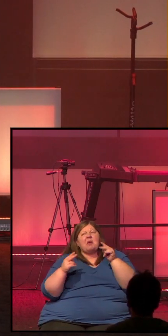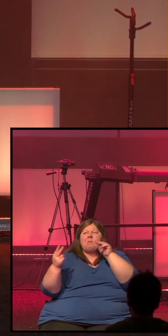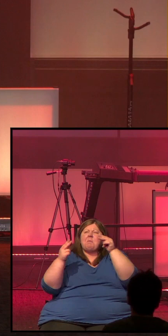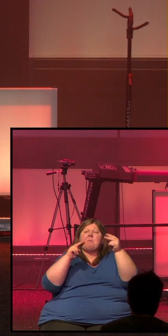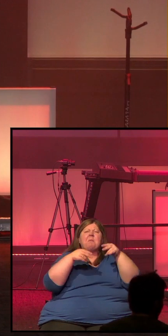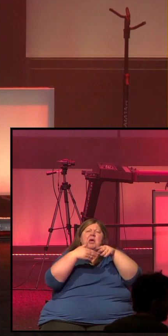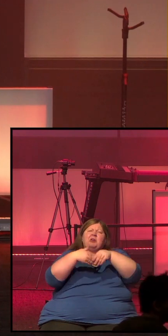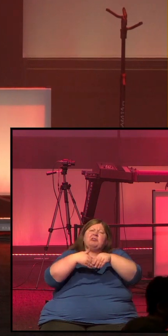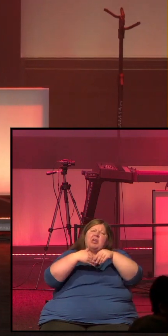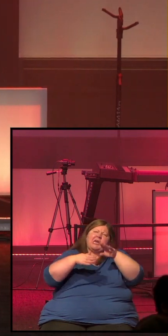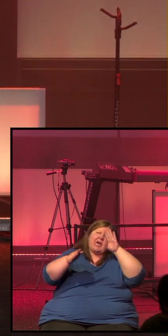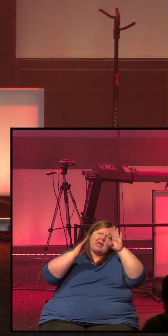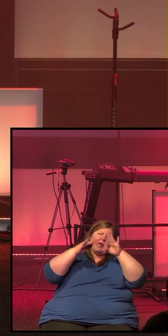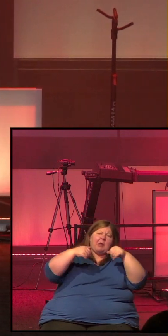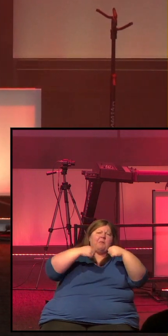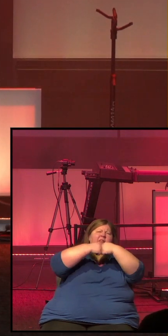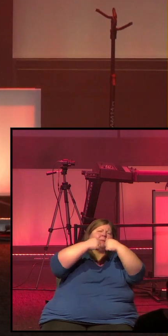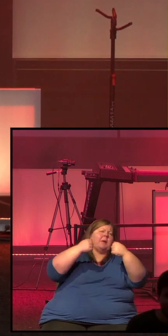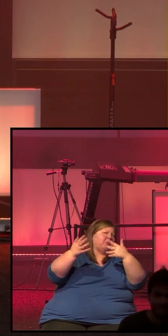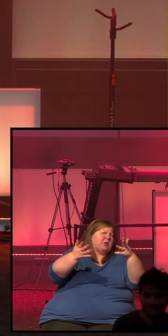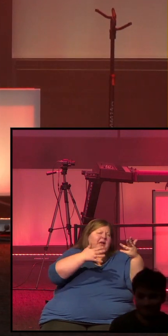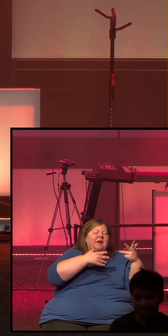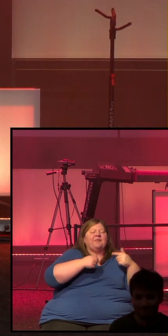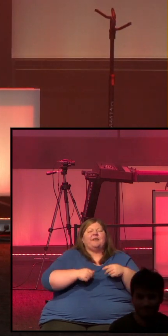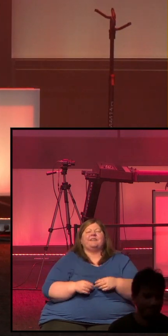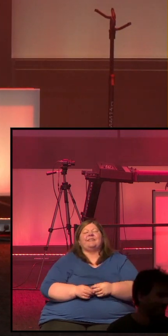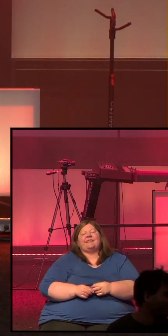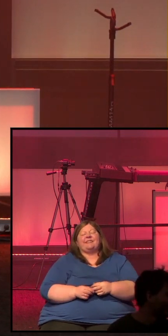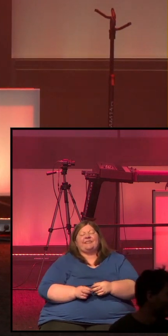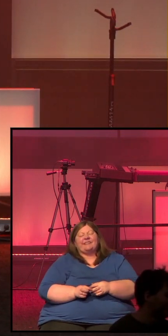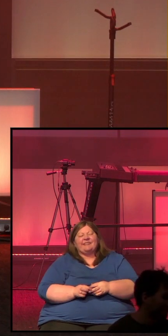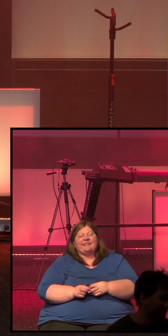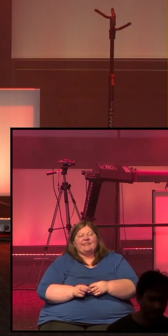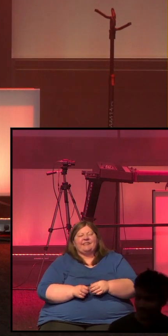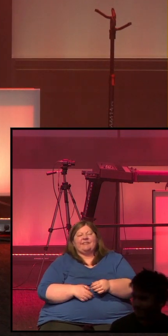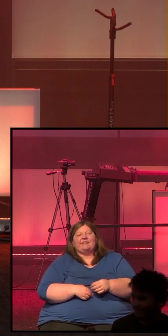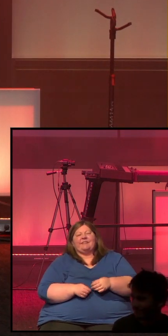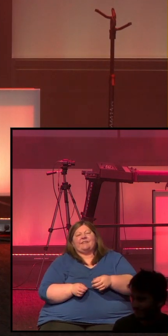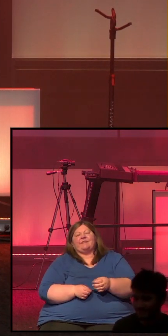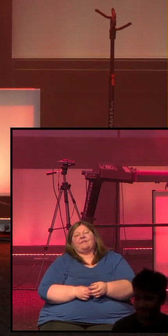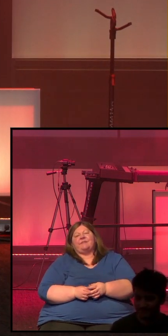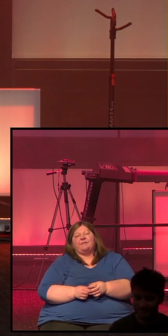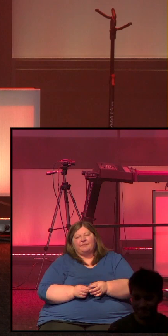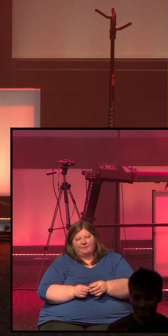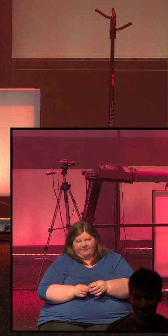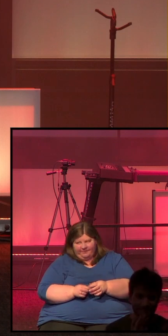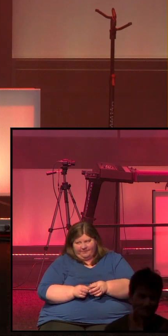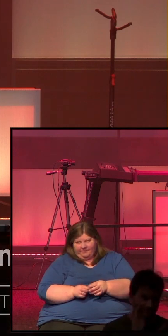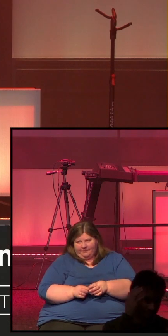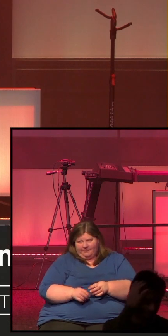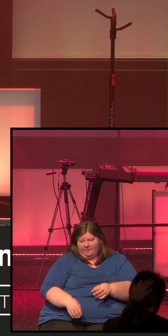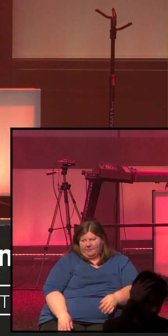shake somebody's hand or fist bump or whatever is your style before you take a seat?